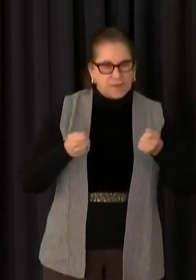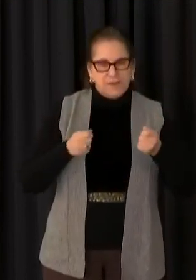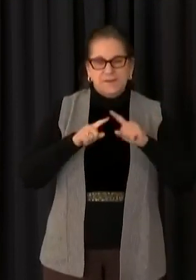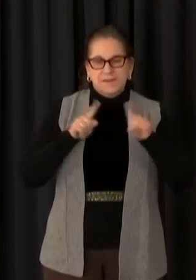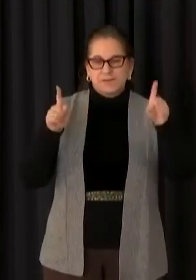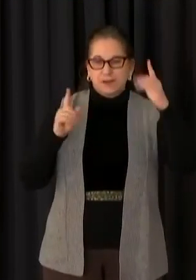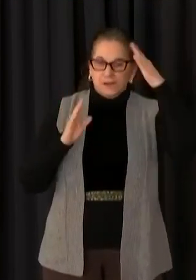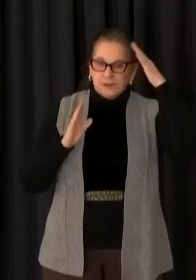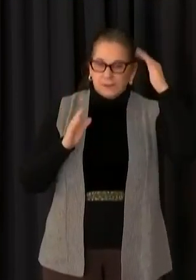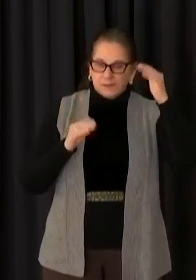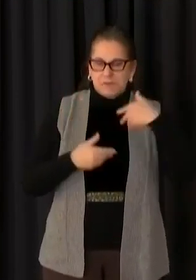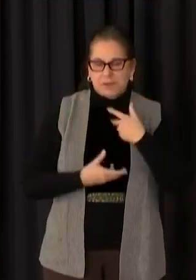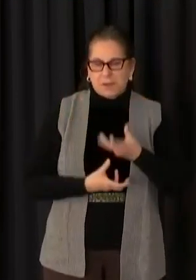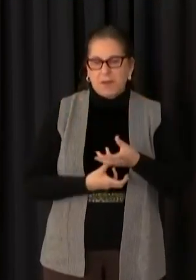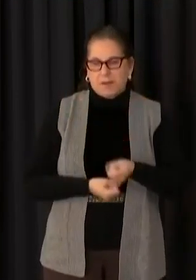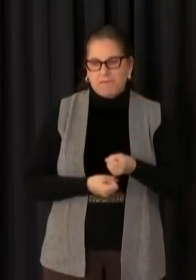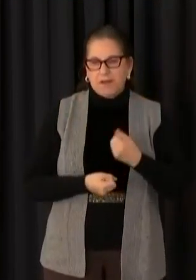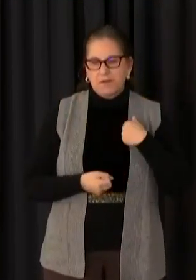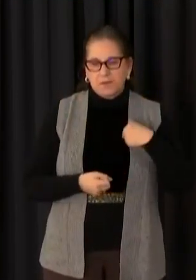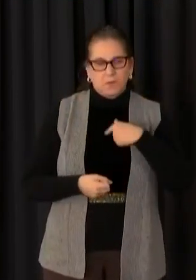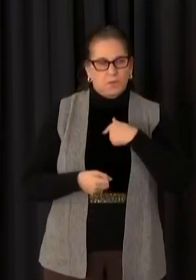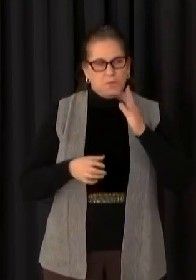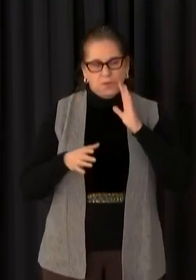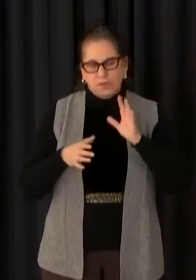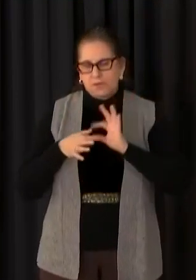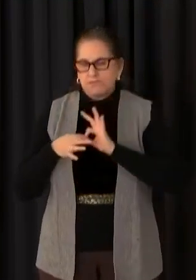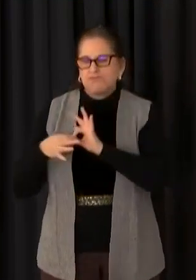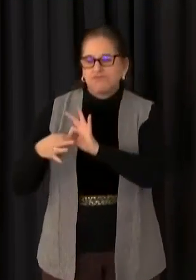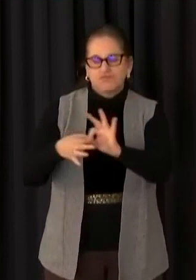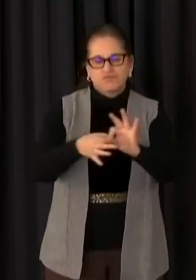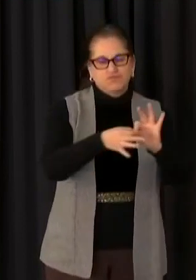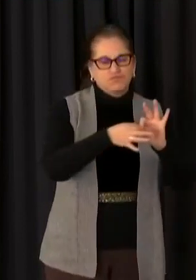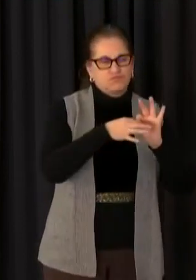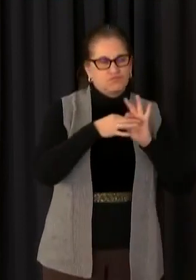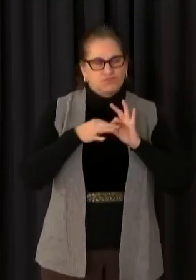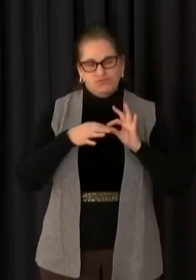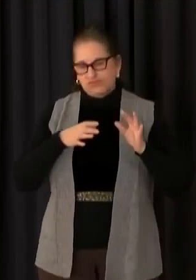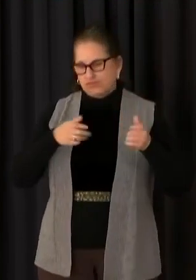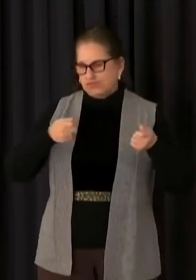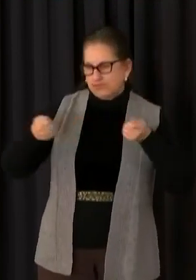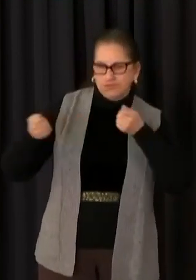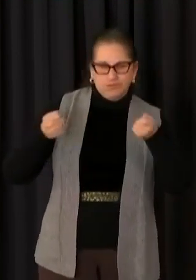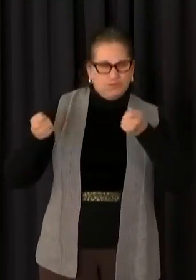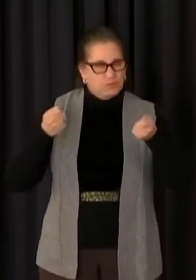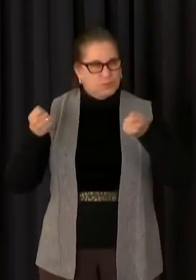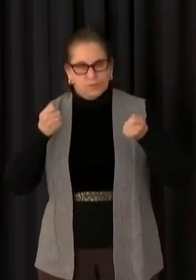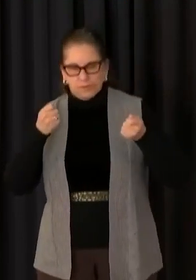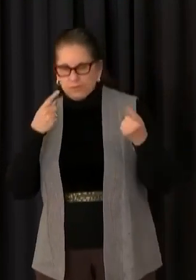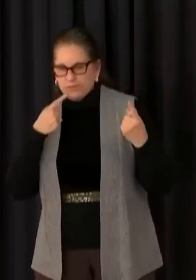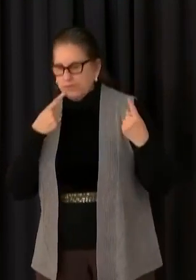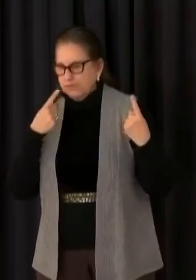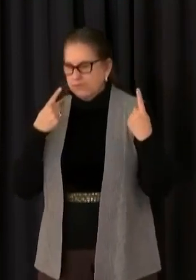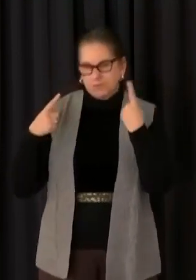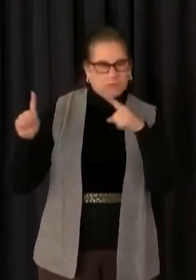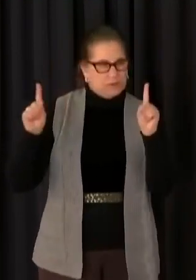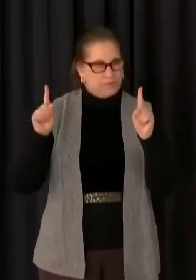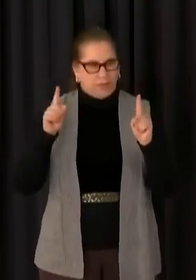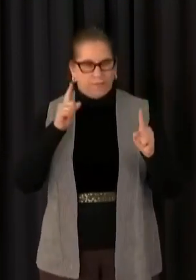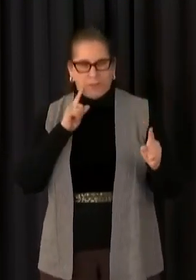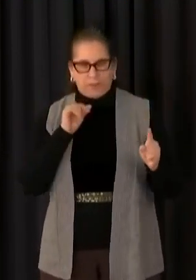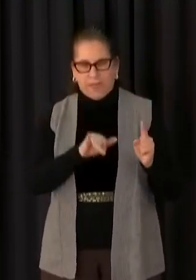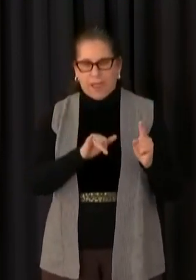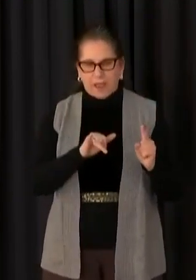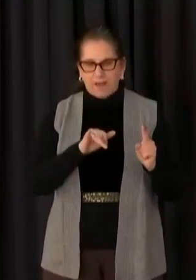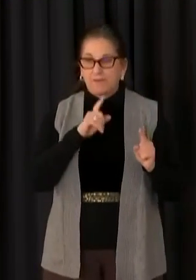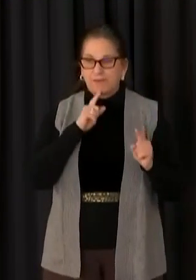we are very confident about that type of coordination, as we have been with other national special security events. It's a whole